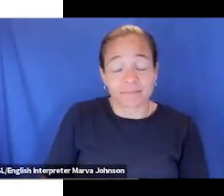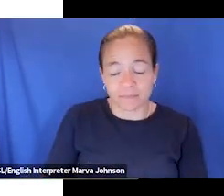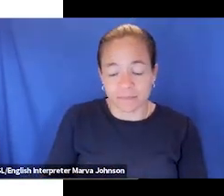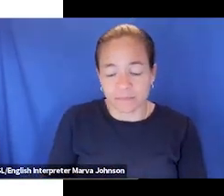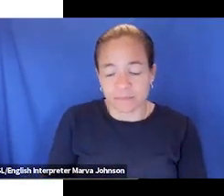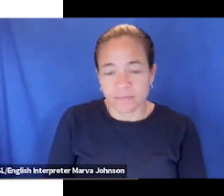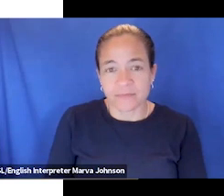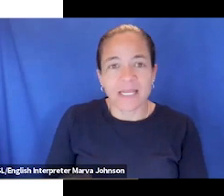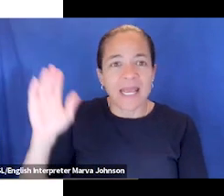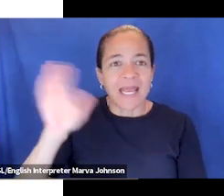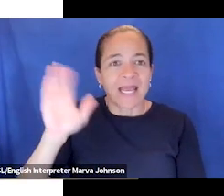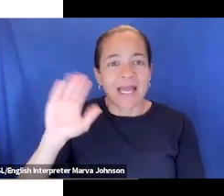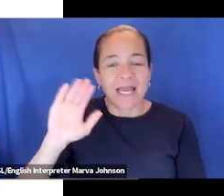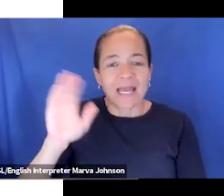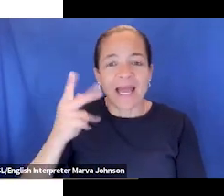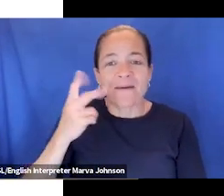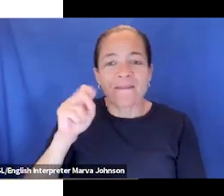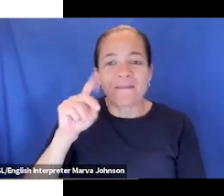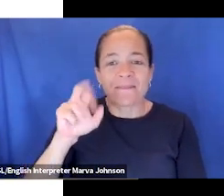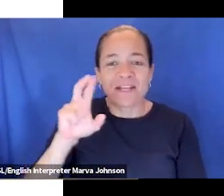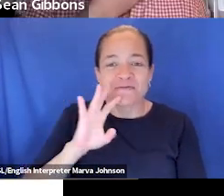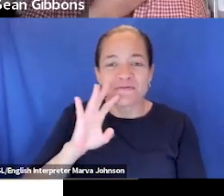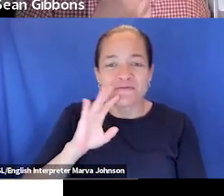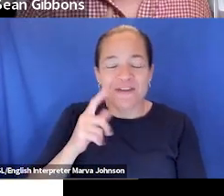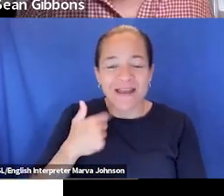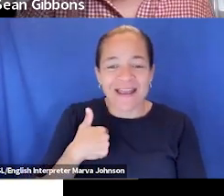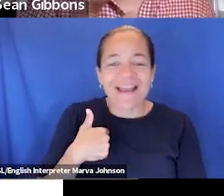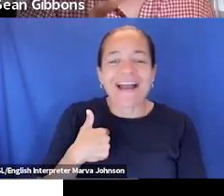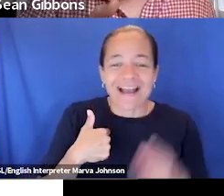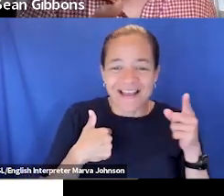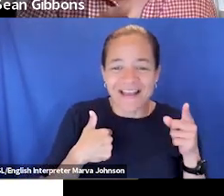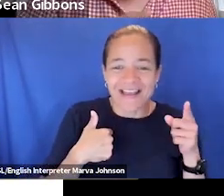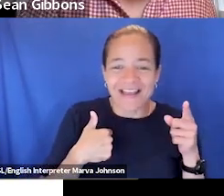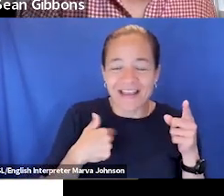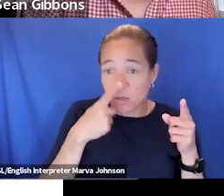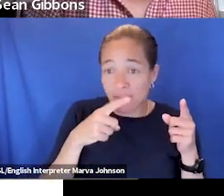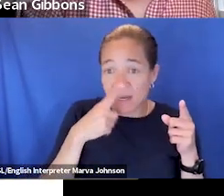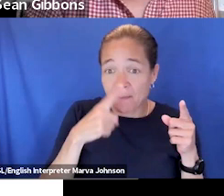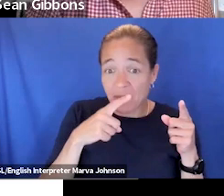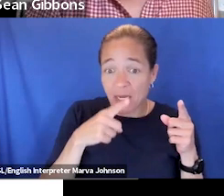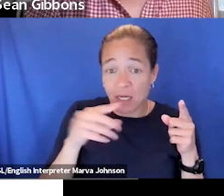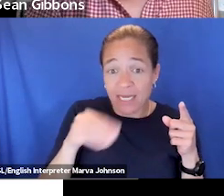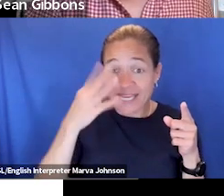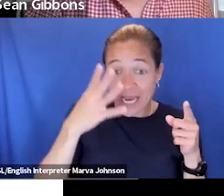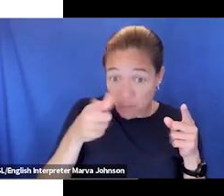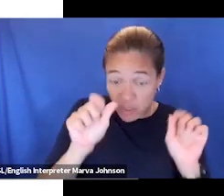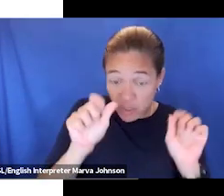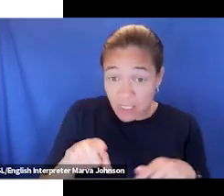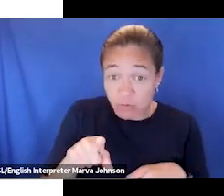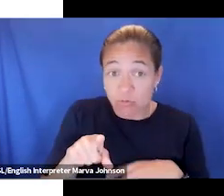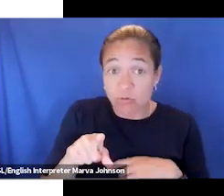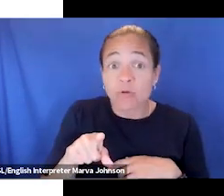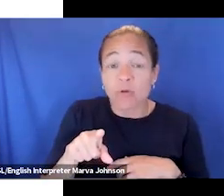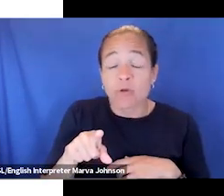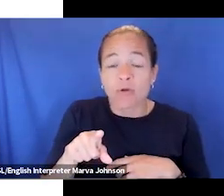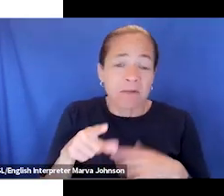Hey guys, I'm here. I hit the button and then it. Hey Peter, do you mind terribly firing up your camera? Are you in a position to do that? Sure, why